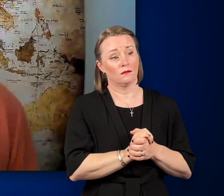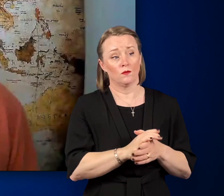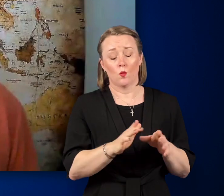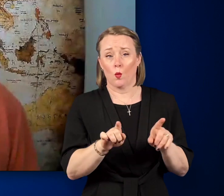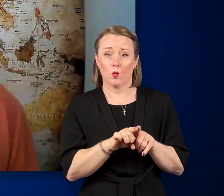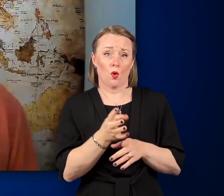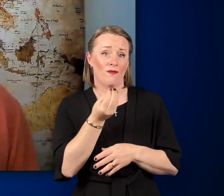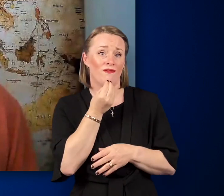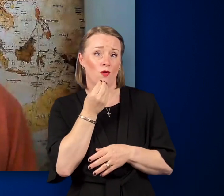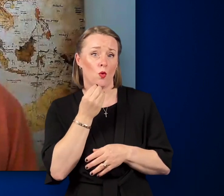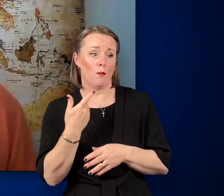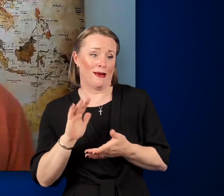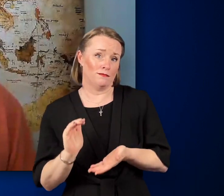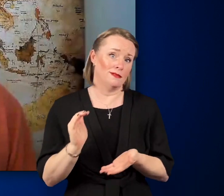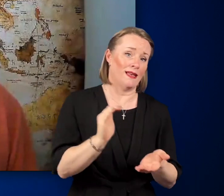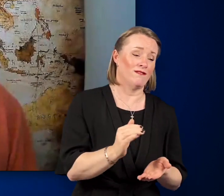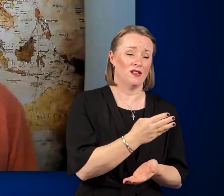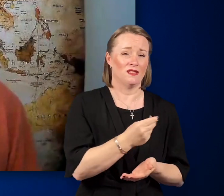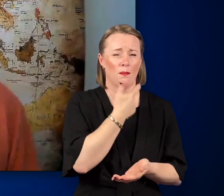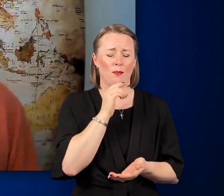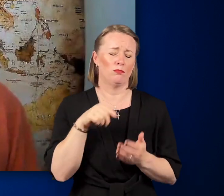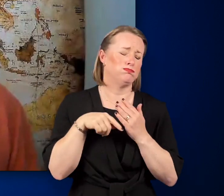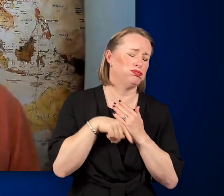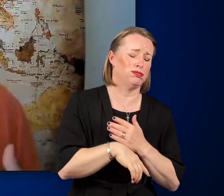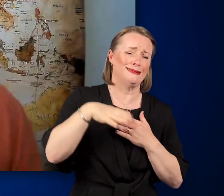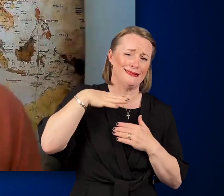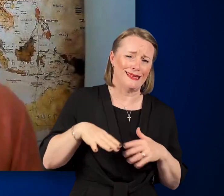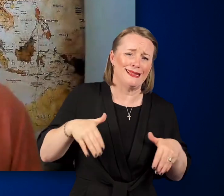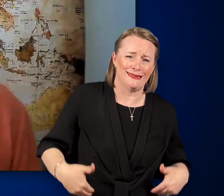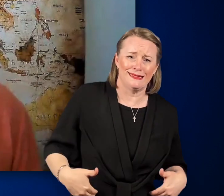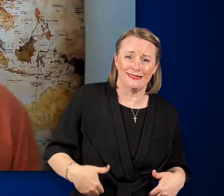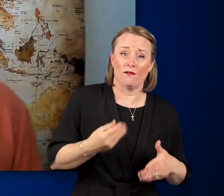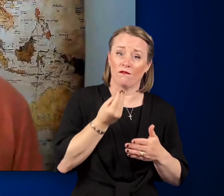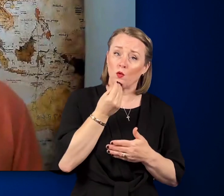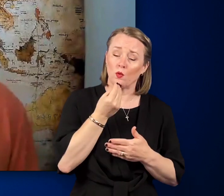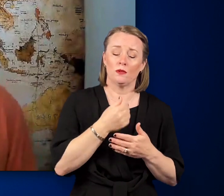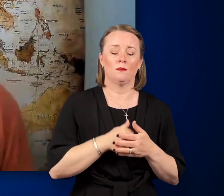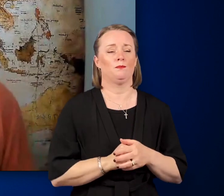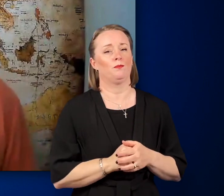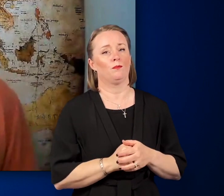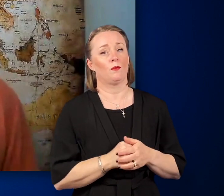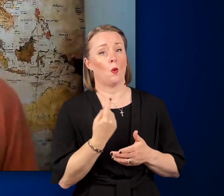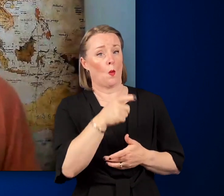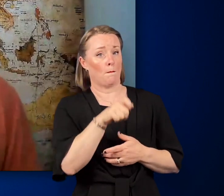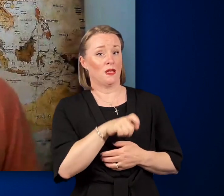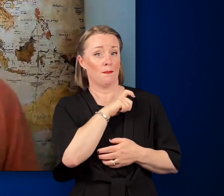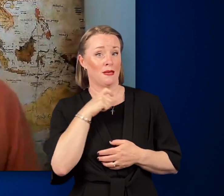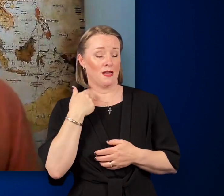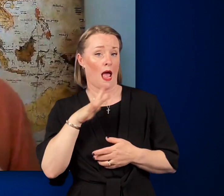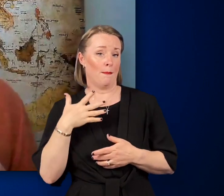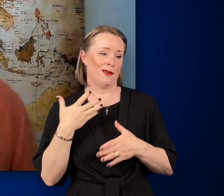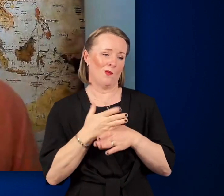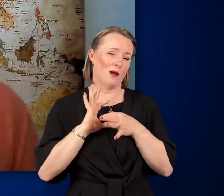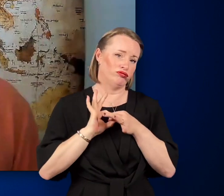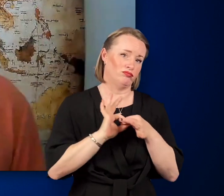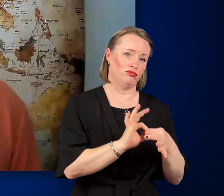food to some of the most needy people as well. You know, one of the ministries, as I've mentioned, that I have been involved in over the years is